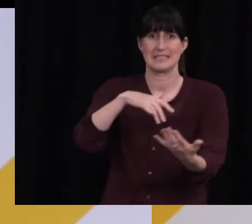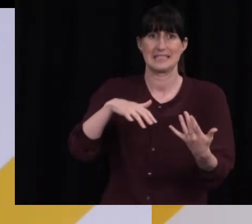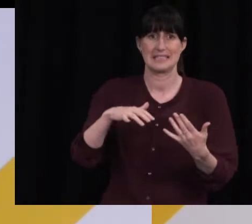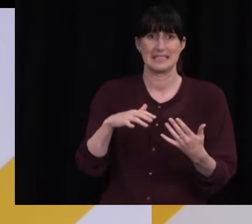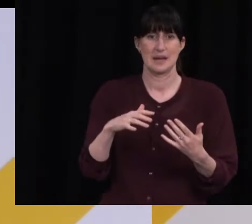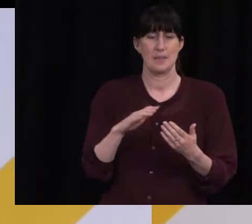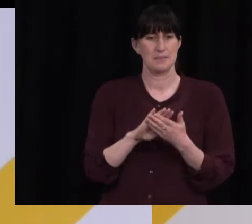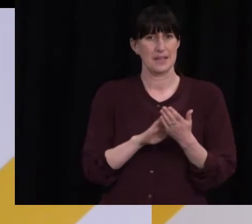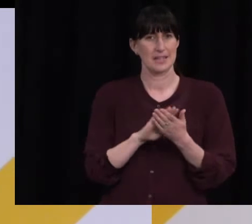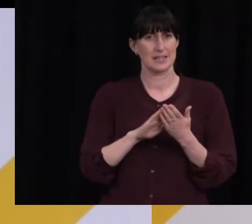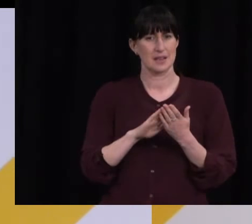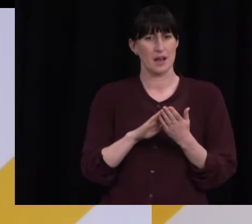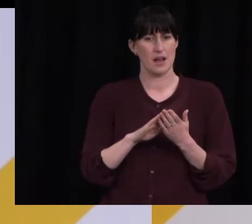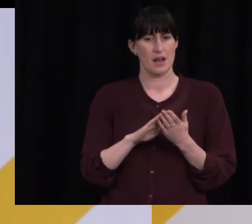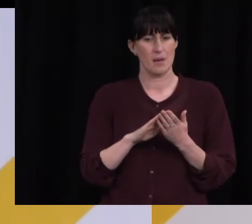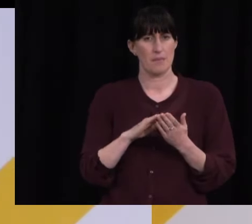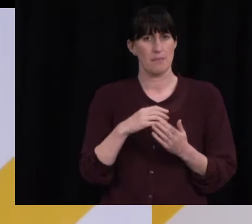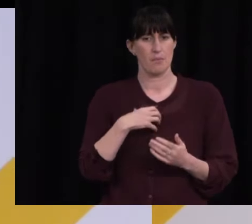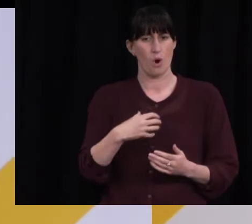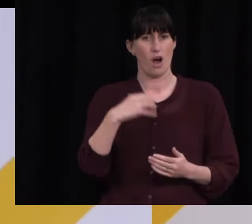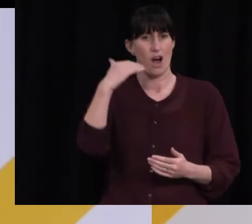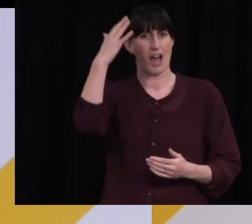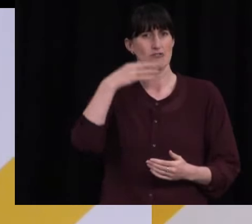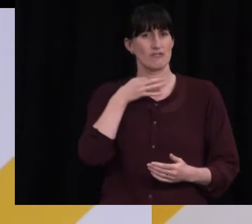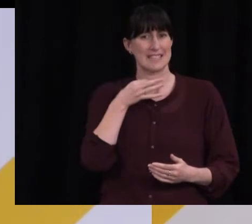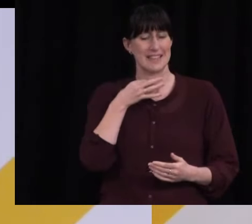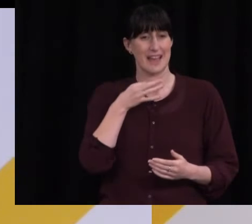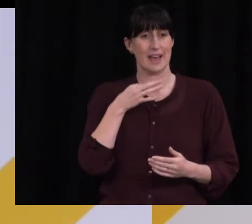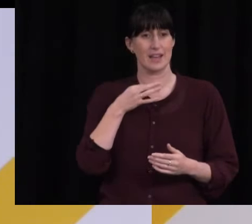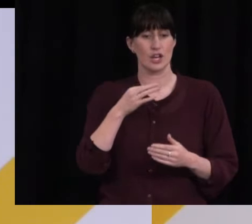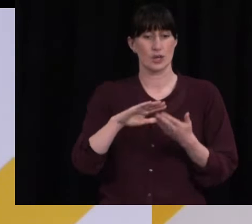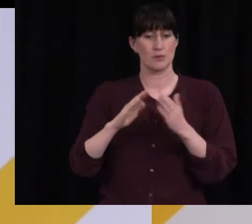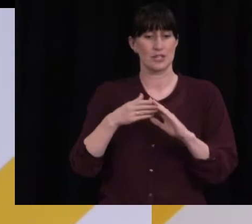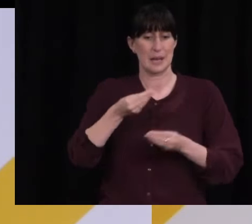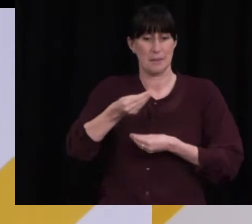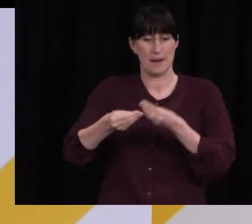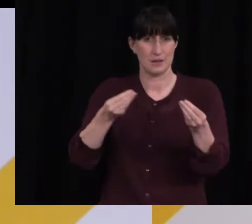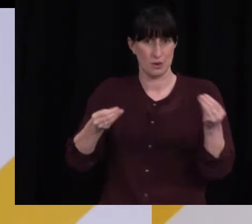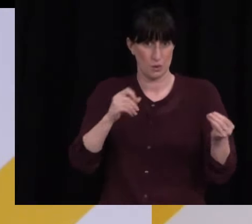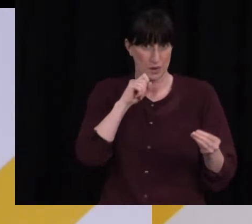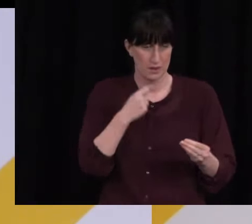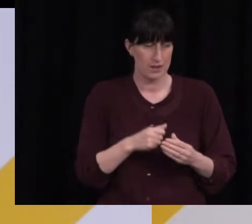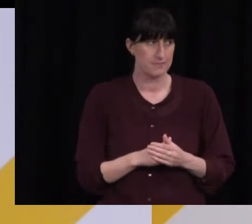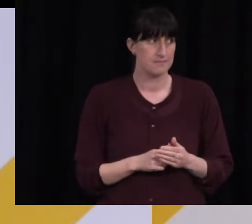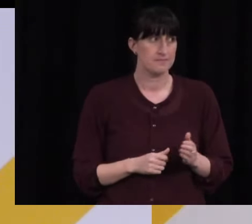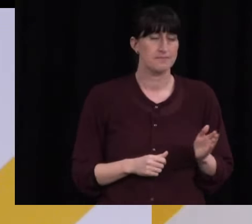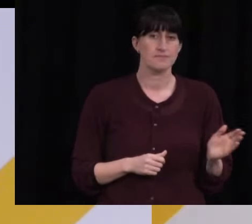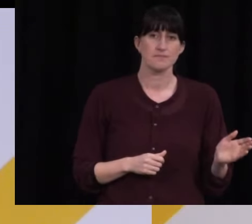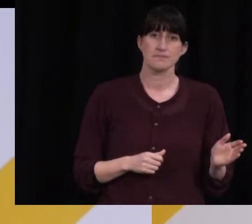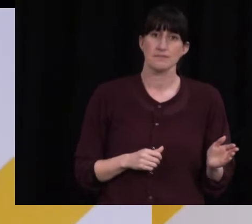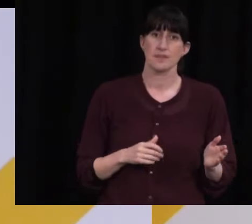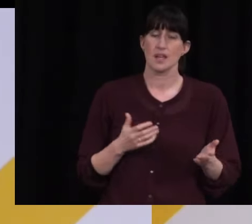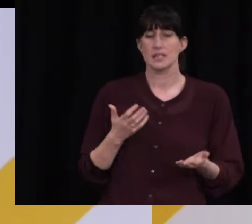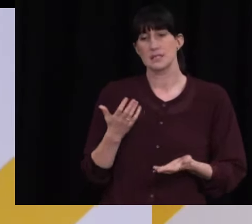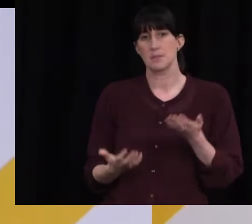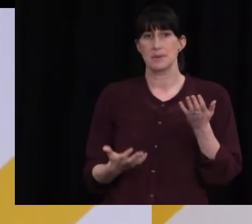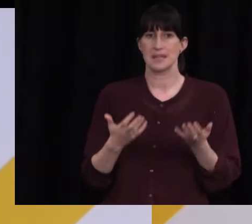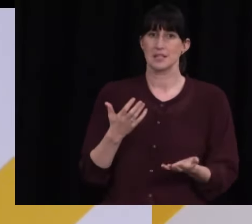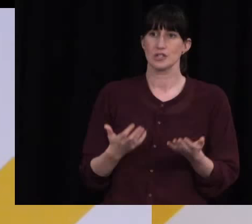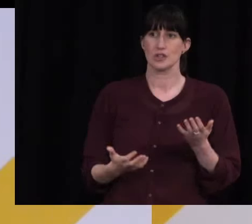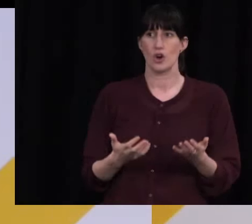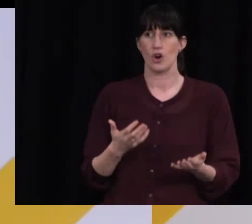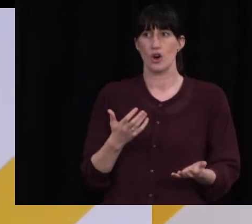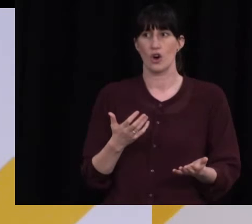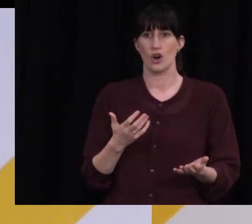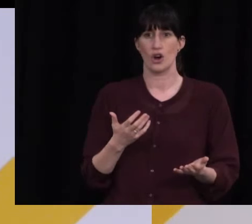all of community transmission? Not in and of itself. It depends on the nature of the exposure events, of